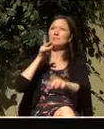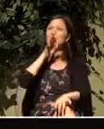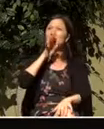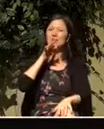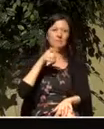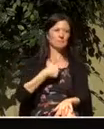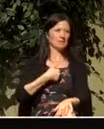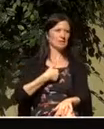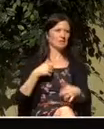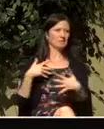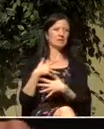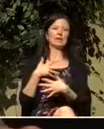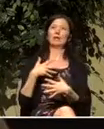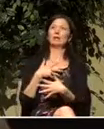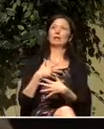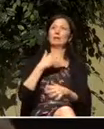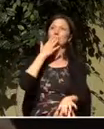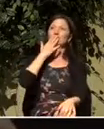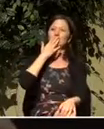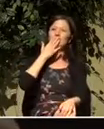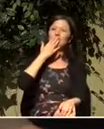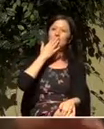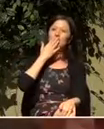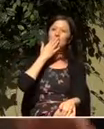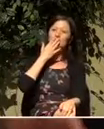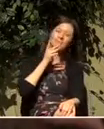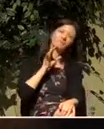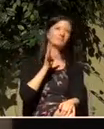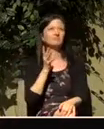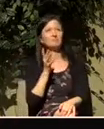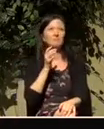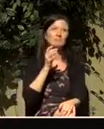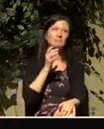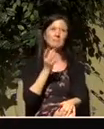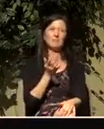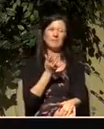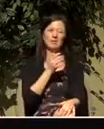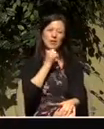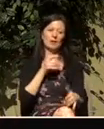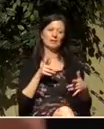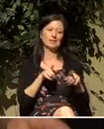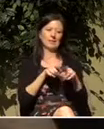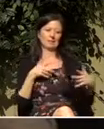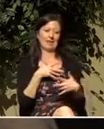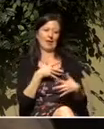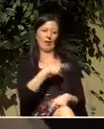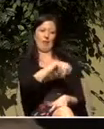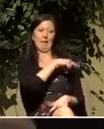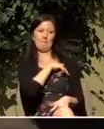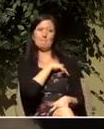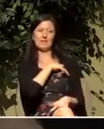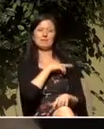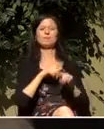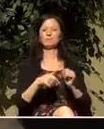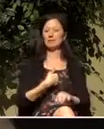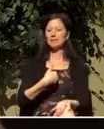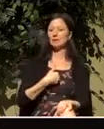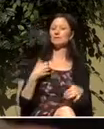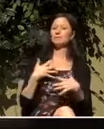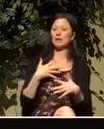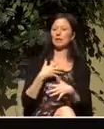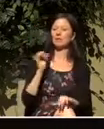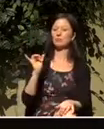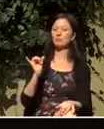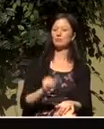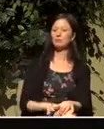scared, so scared. Well, maybe not as scared as John or James, but I was scared too. And I